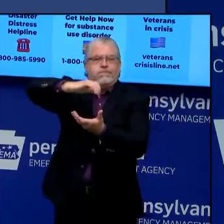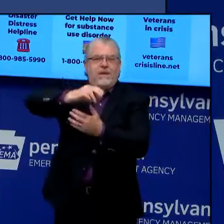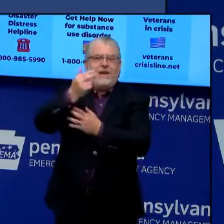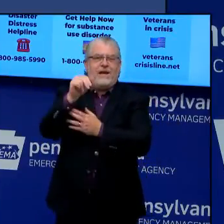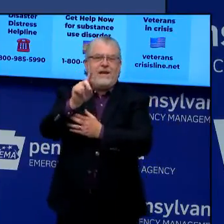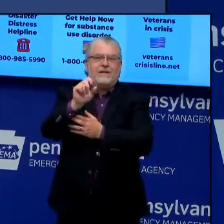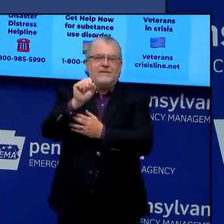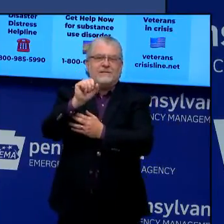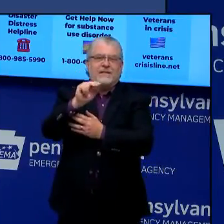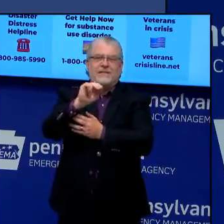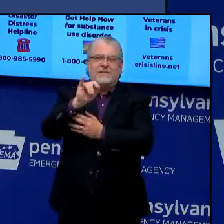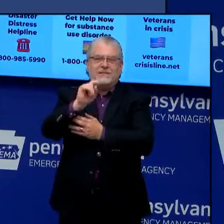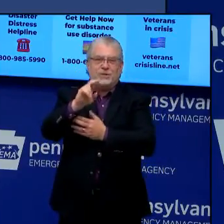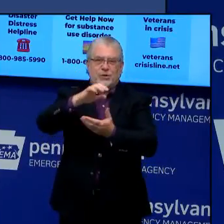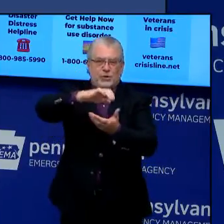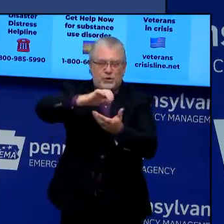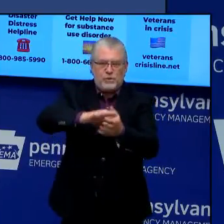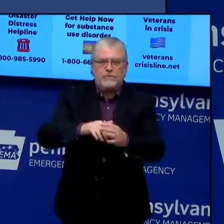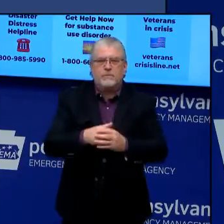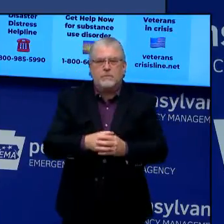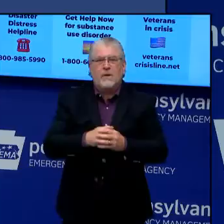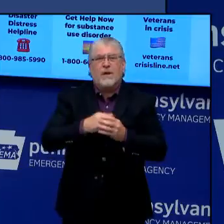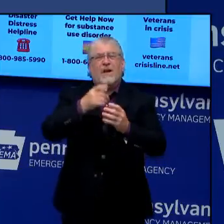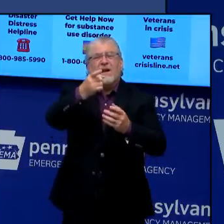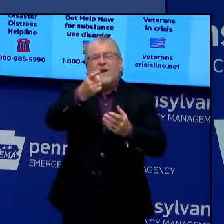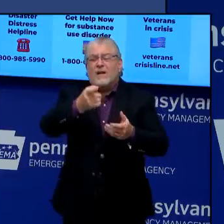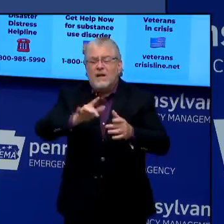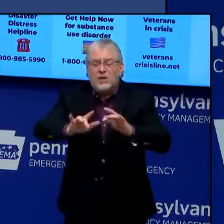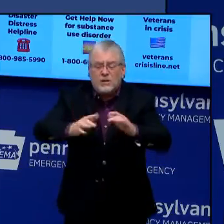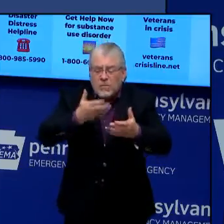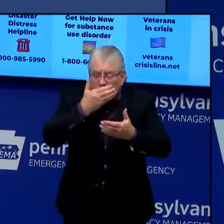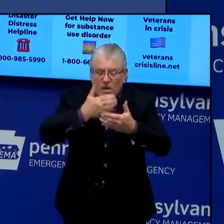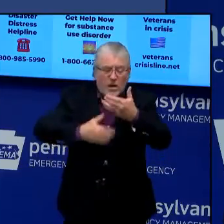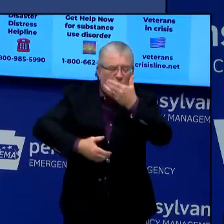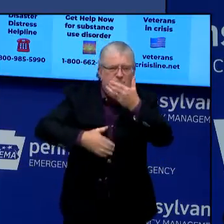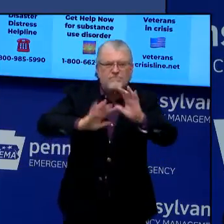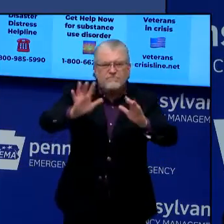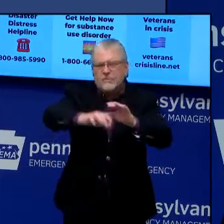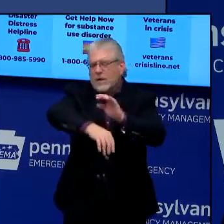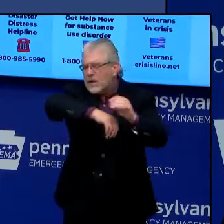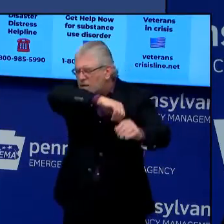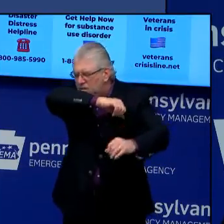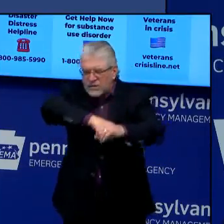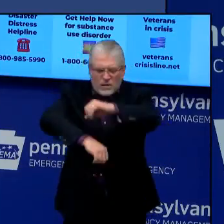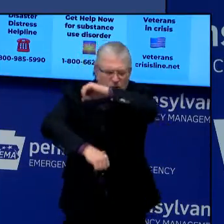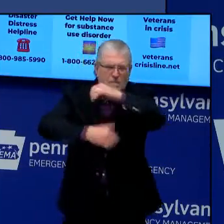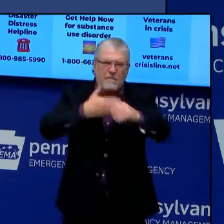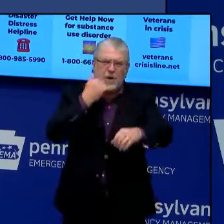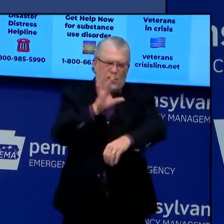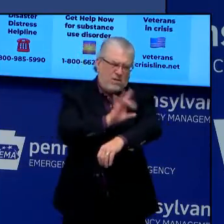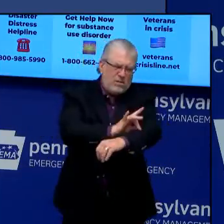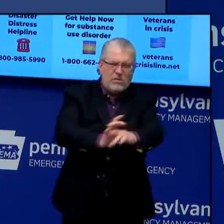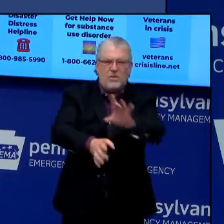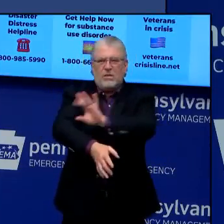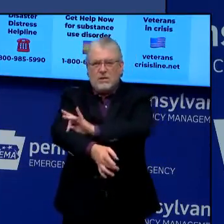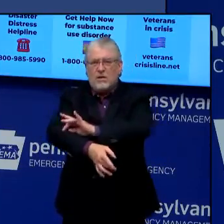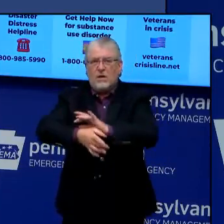any coughs or sneezes with your elbow, not with your hands, and try not to touch your face, especially after touching